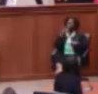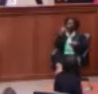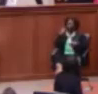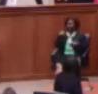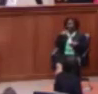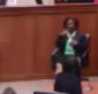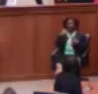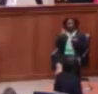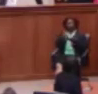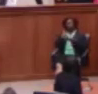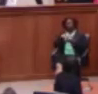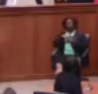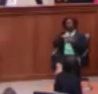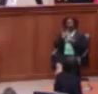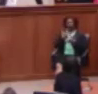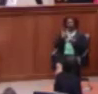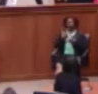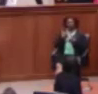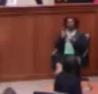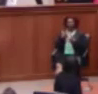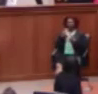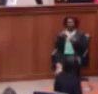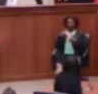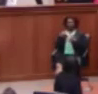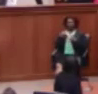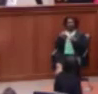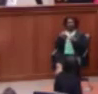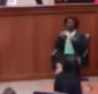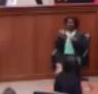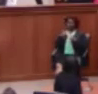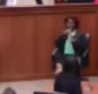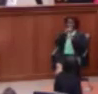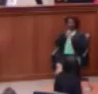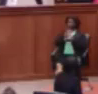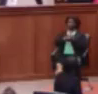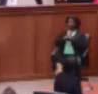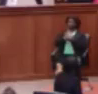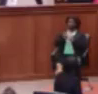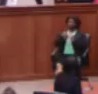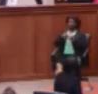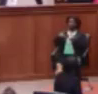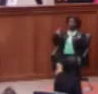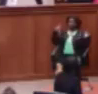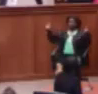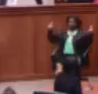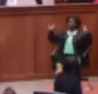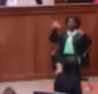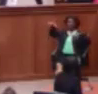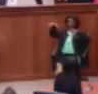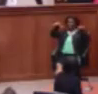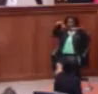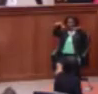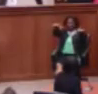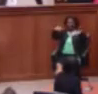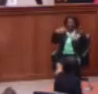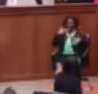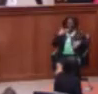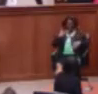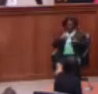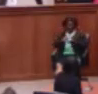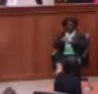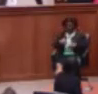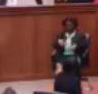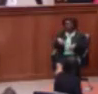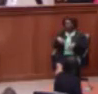helped us navigate through this huge campus. And I was quite impressed. And our